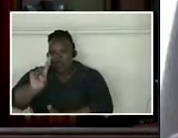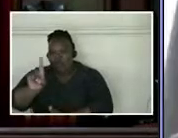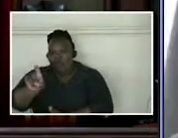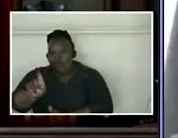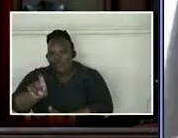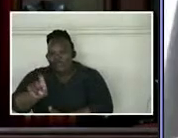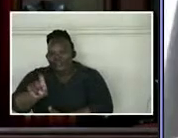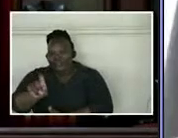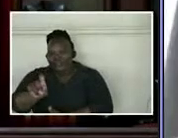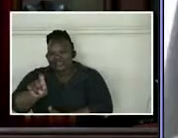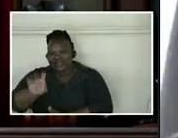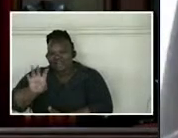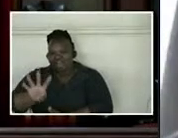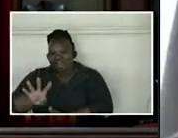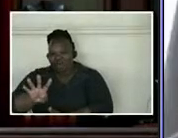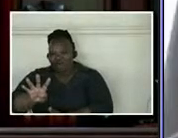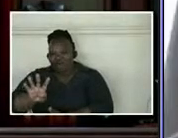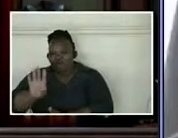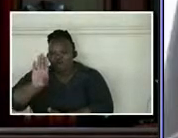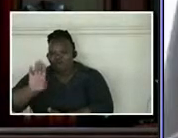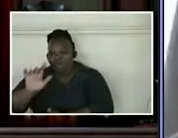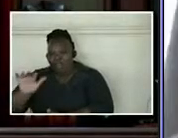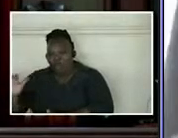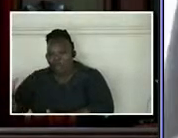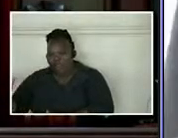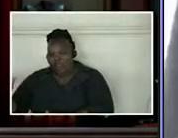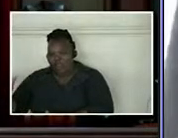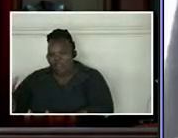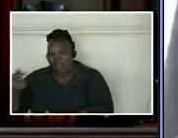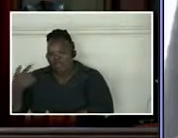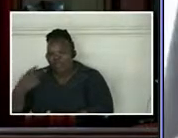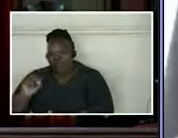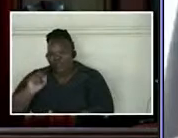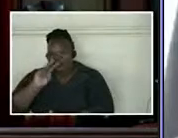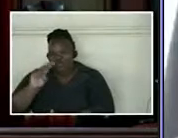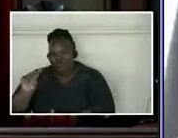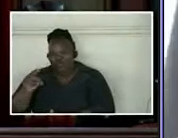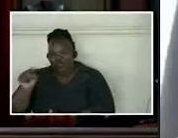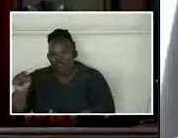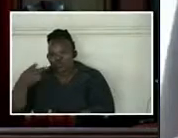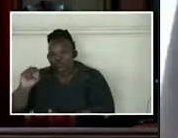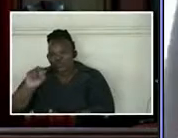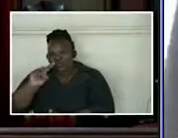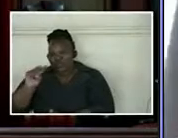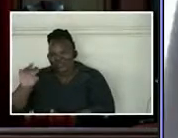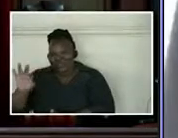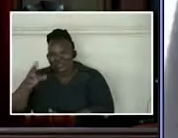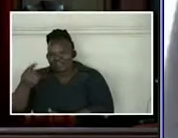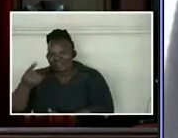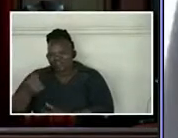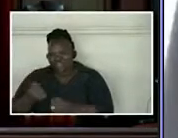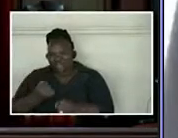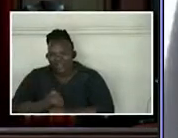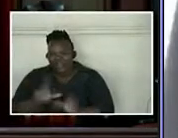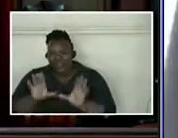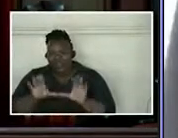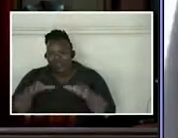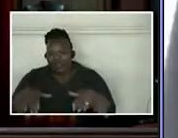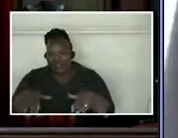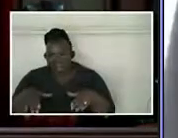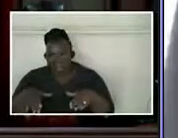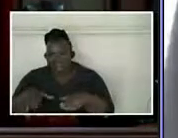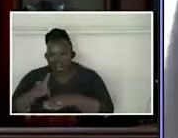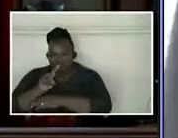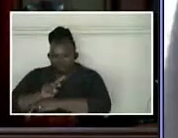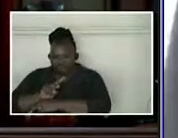1.1.4 billion for the 2022-2023 financial year the committee have observed that